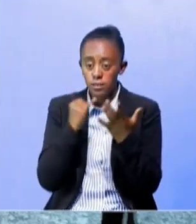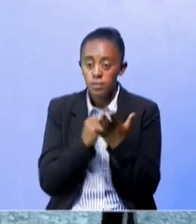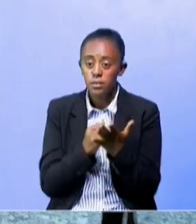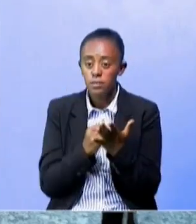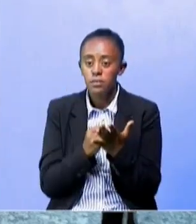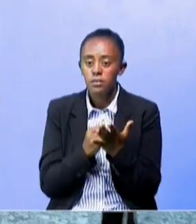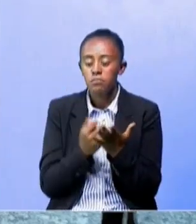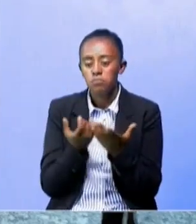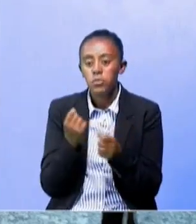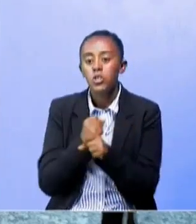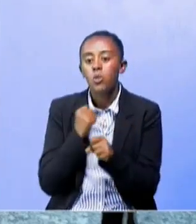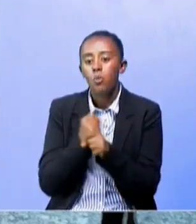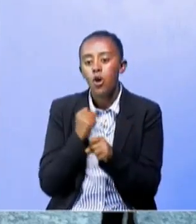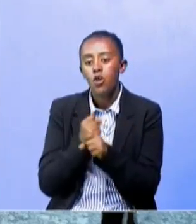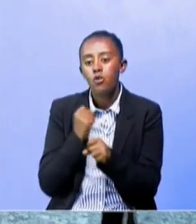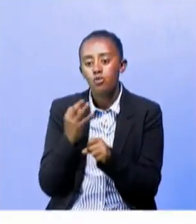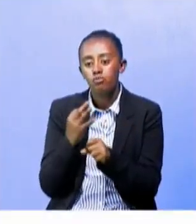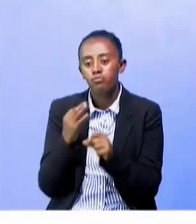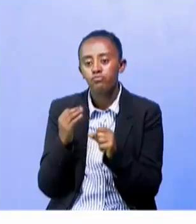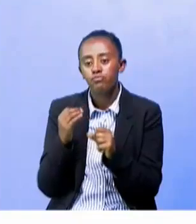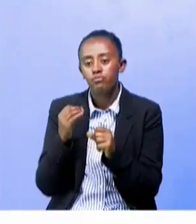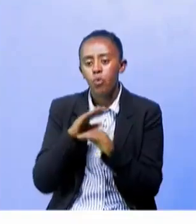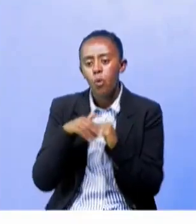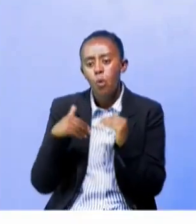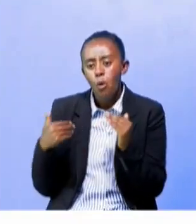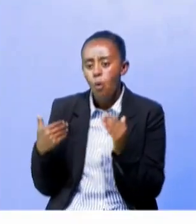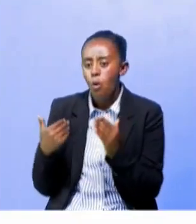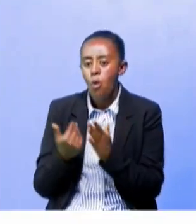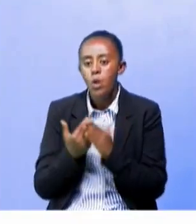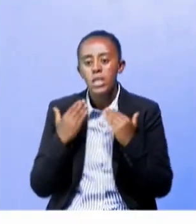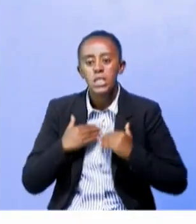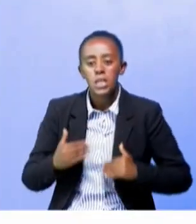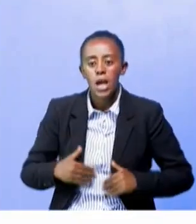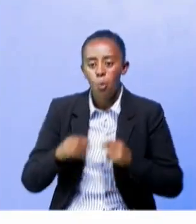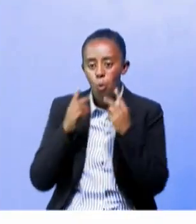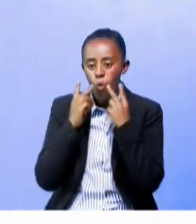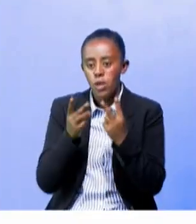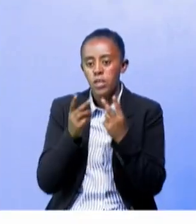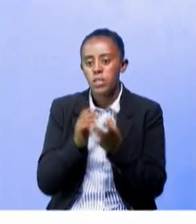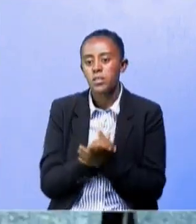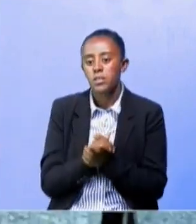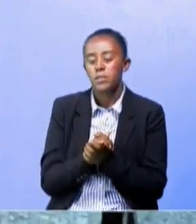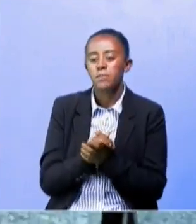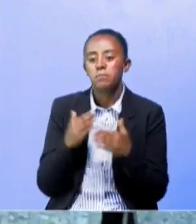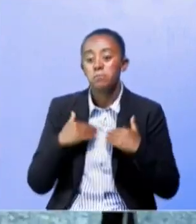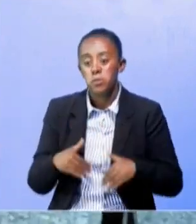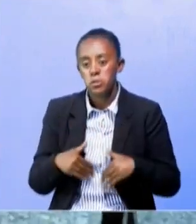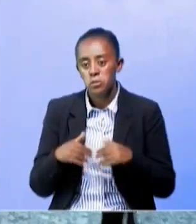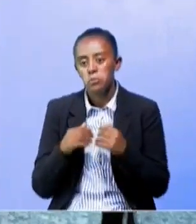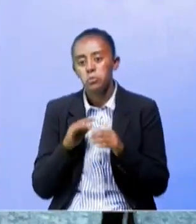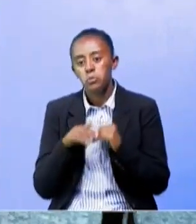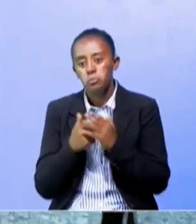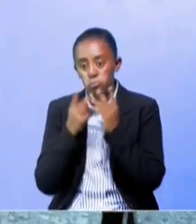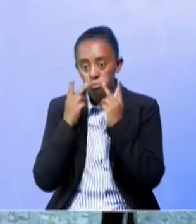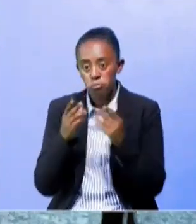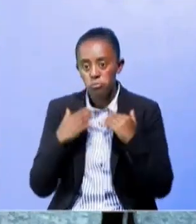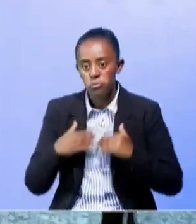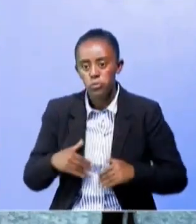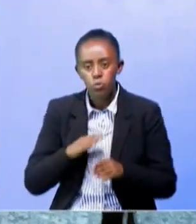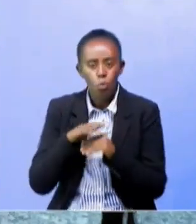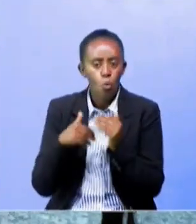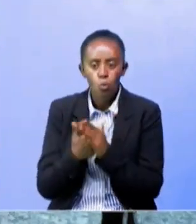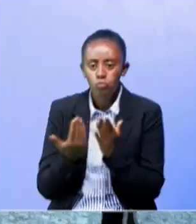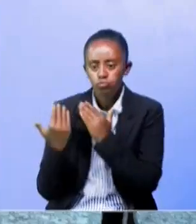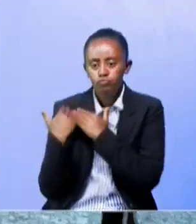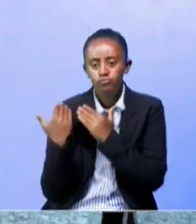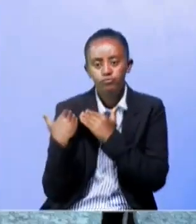work of all stakeholders. The work of all stakeholders. You are responsible. Everybody is